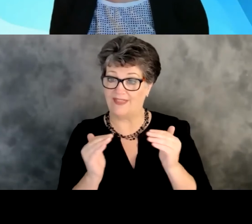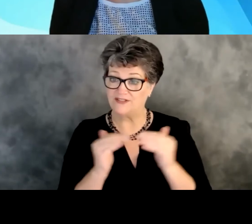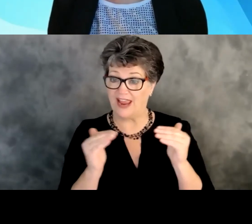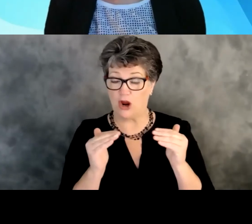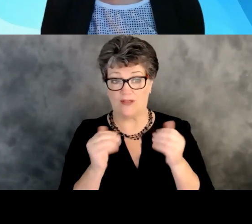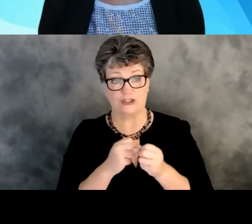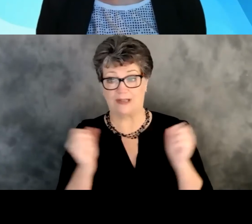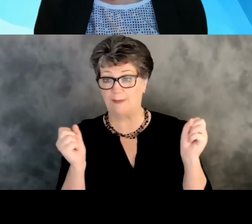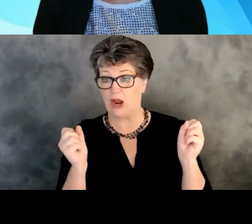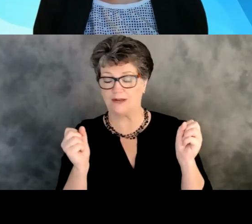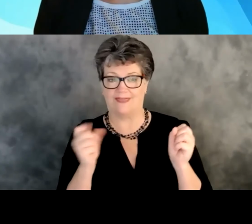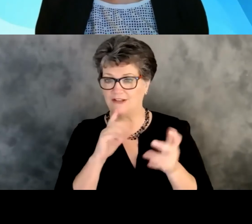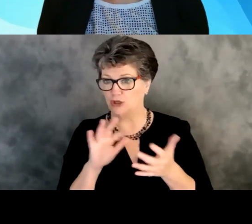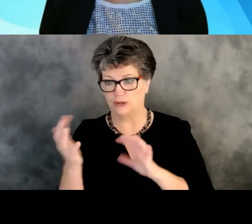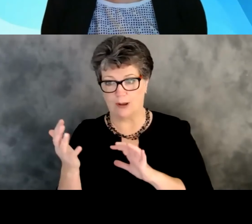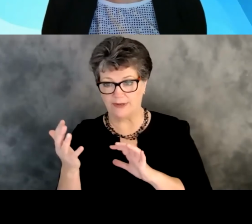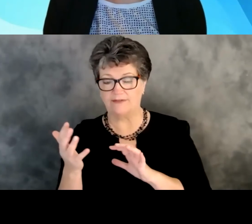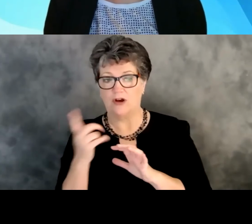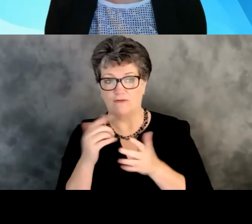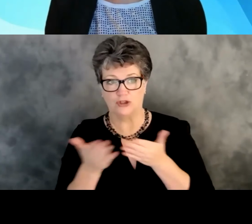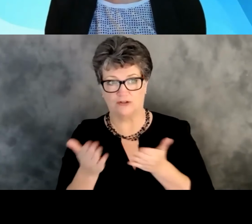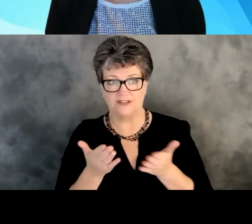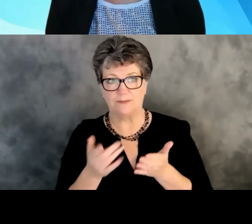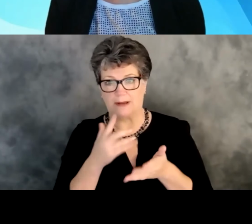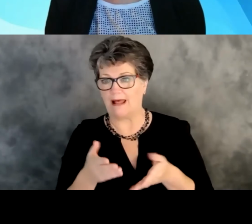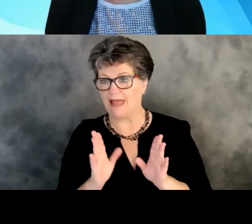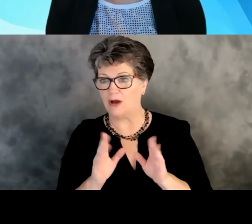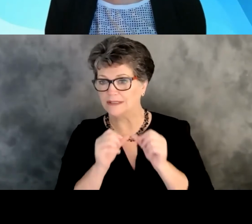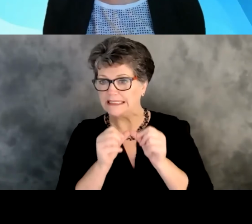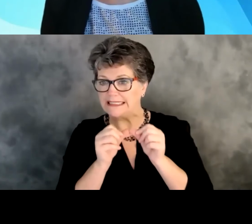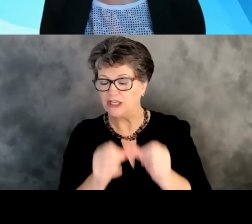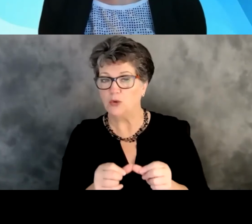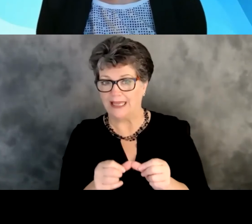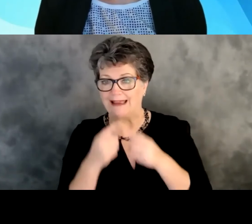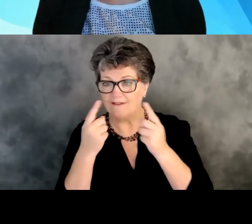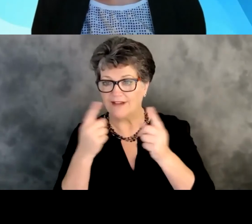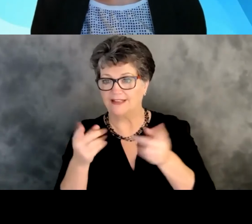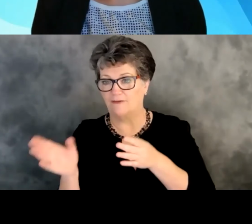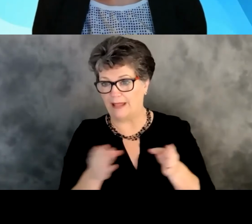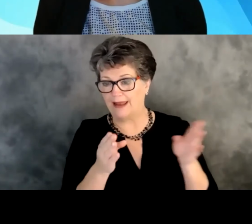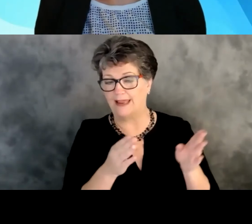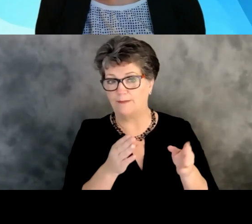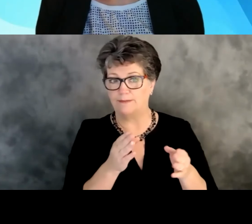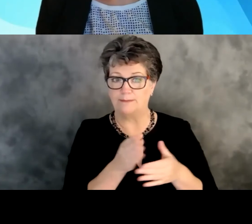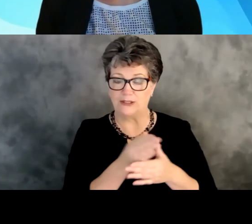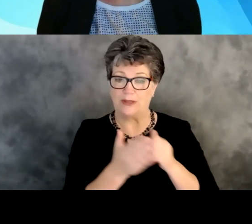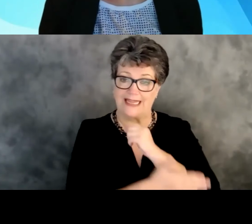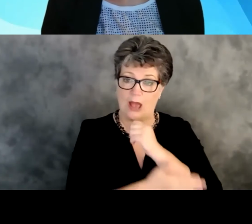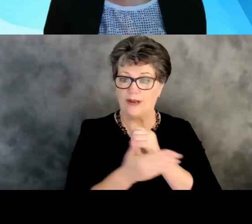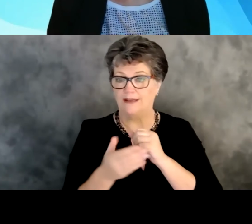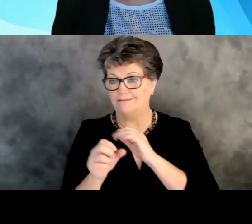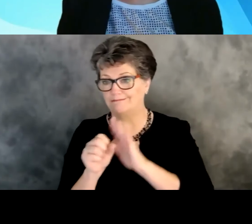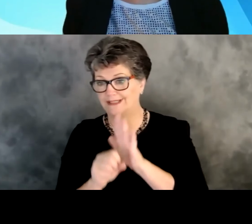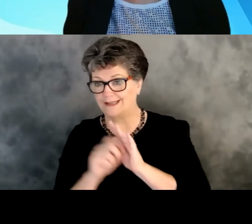transparent, that's not disruptive to services, but that does allow continuing effective planning between county and state government.